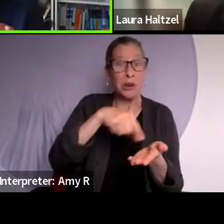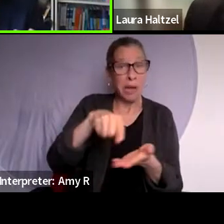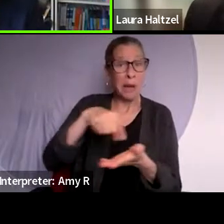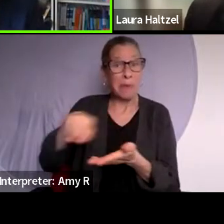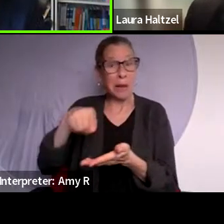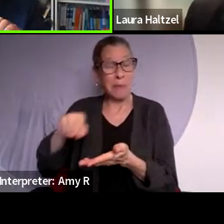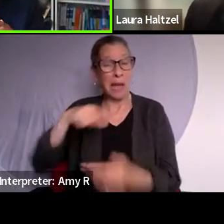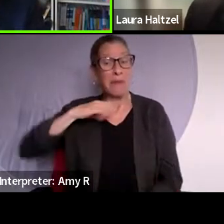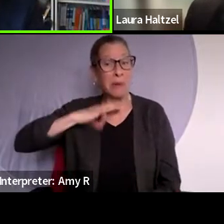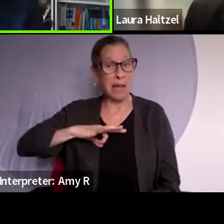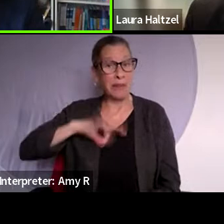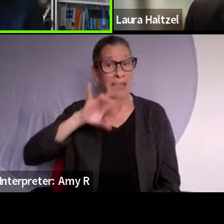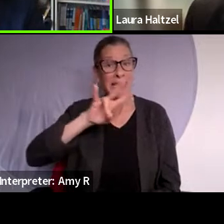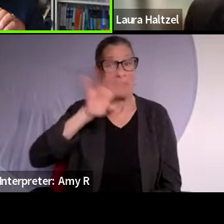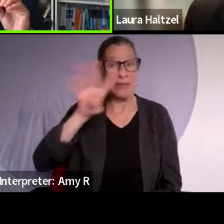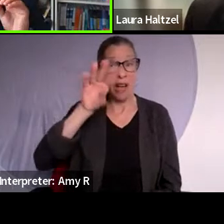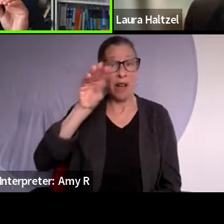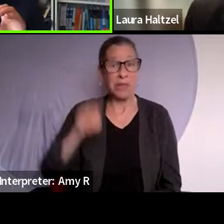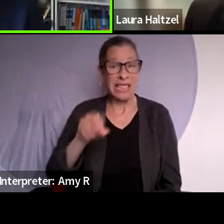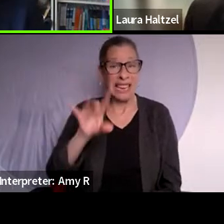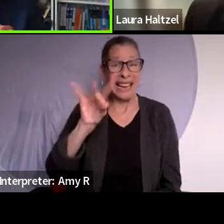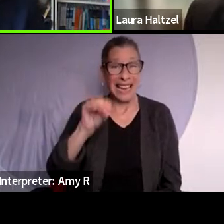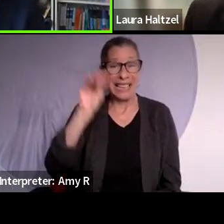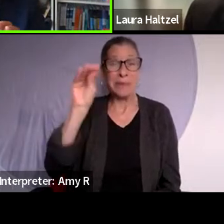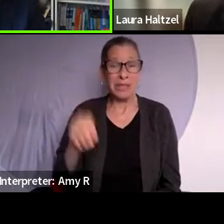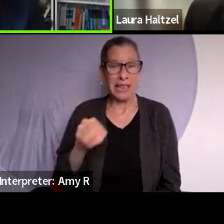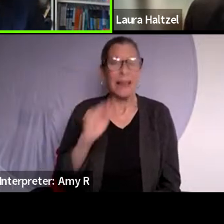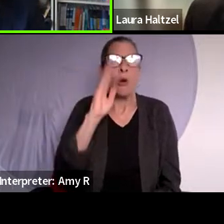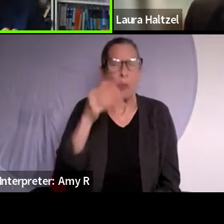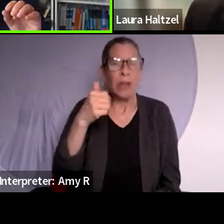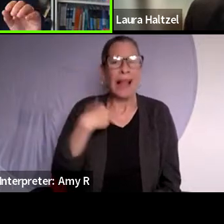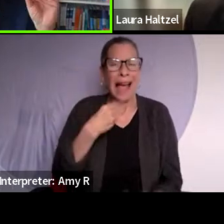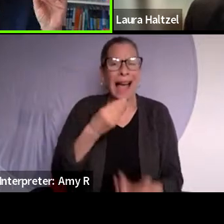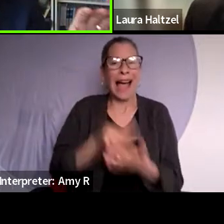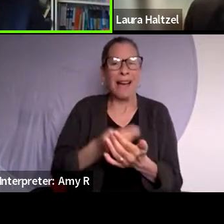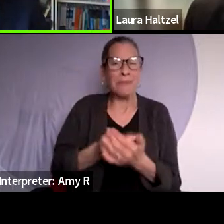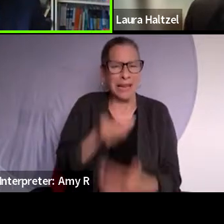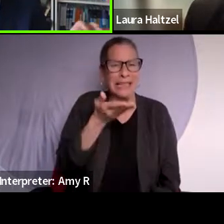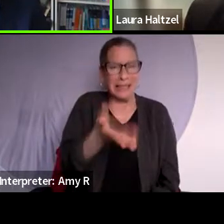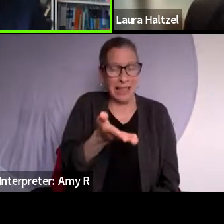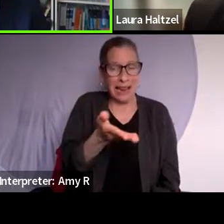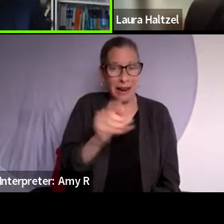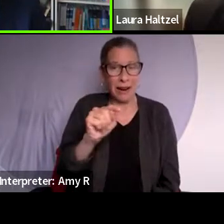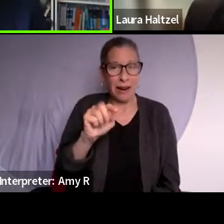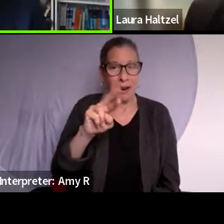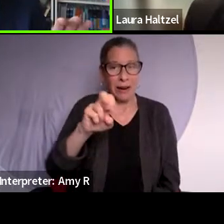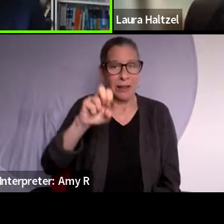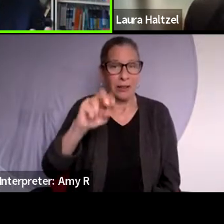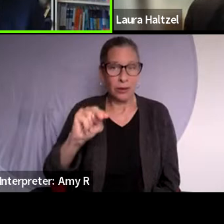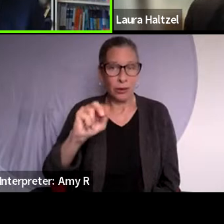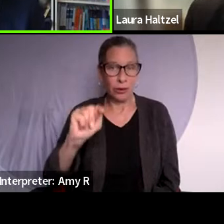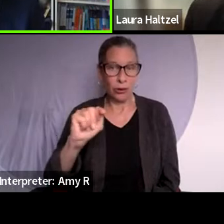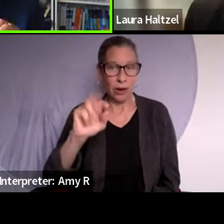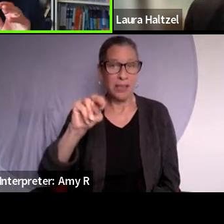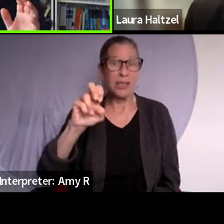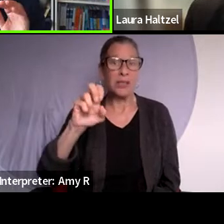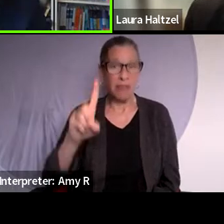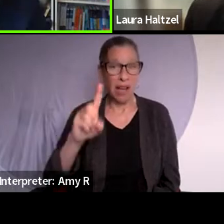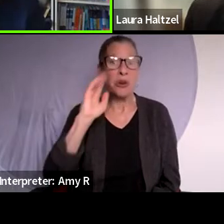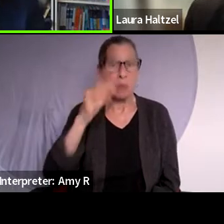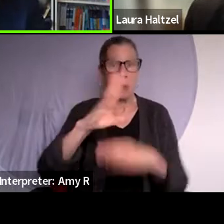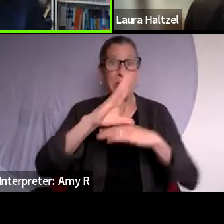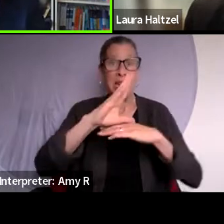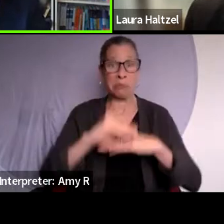benefits. So whether it's 75% or 80%, there's gonna be something there. The trust funds are scheduled to go depleted if we don't do anything.